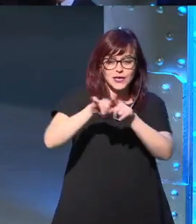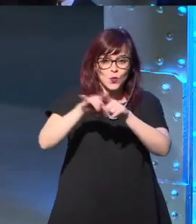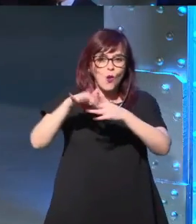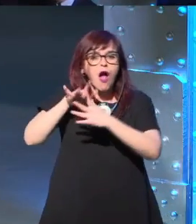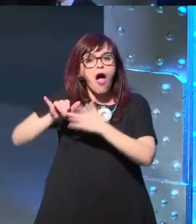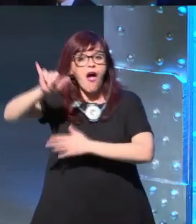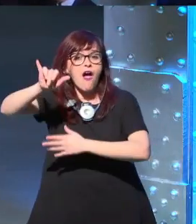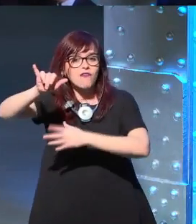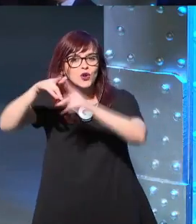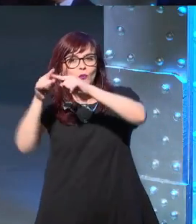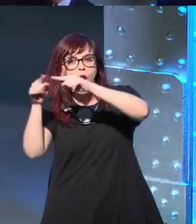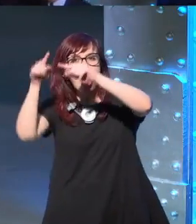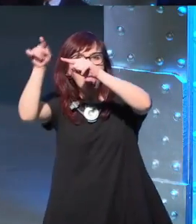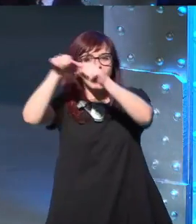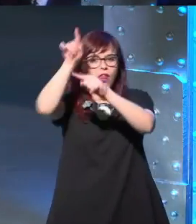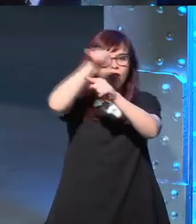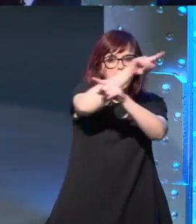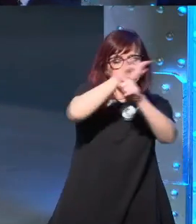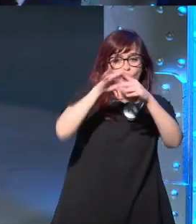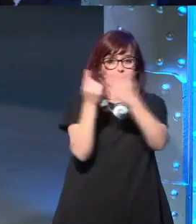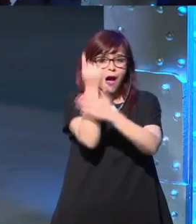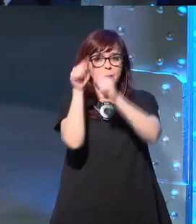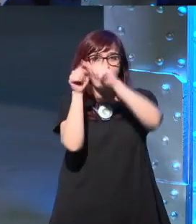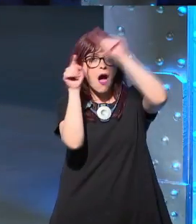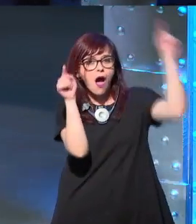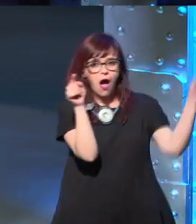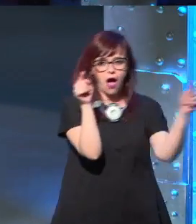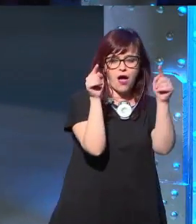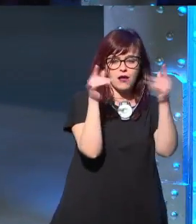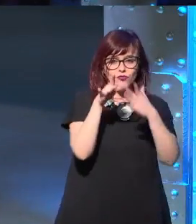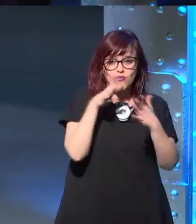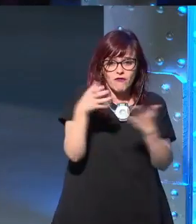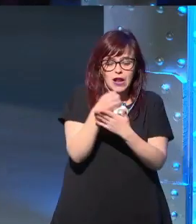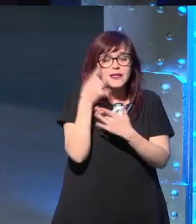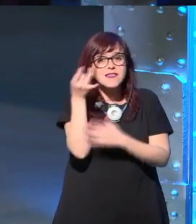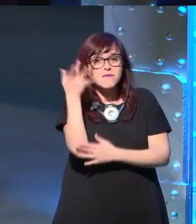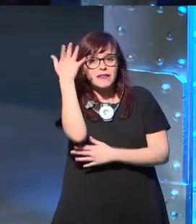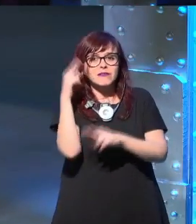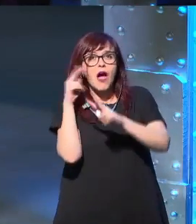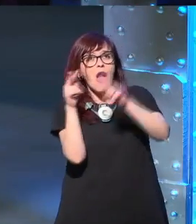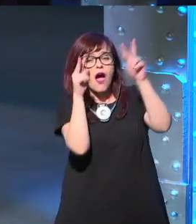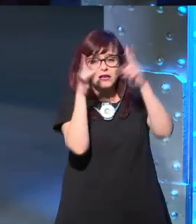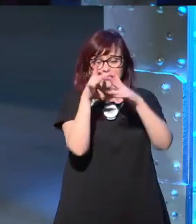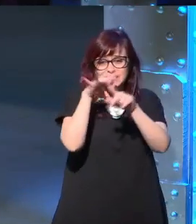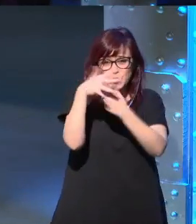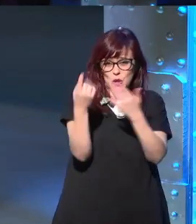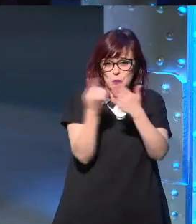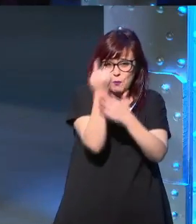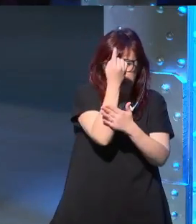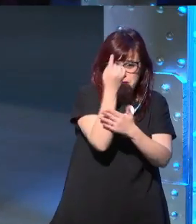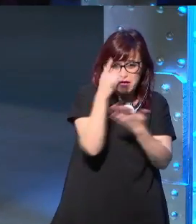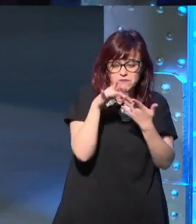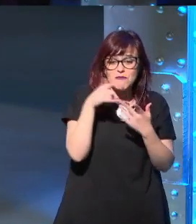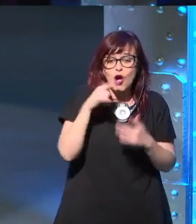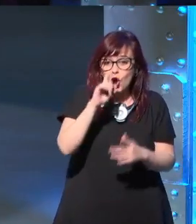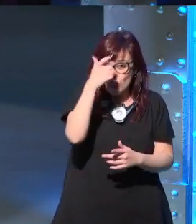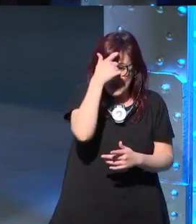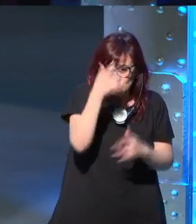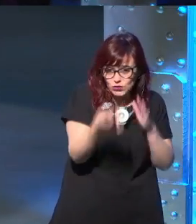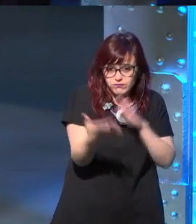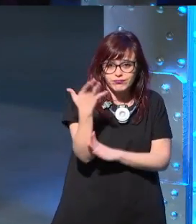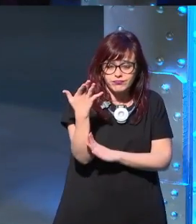in a town called Imola with Cesare Borgia and Machiavelli for one winter. Leonardo DiCaprio has bought the rights to my book, and